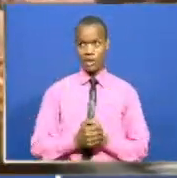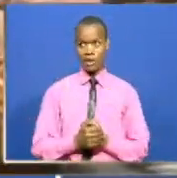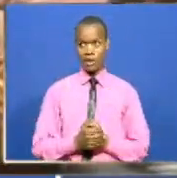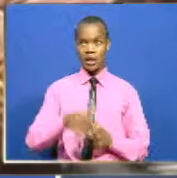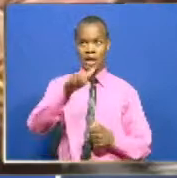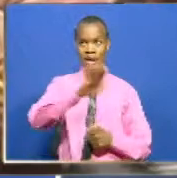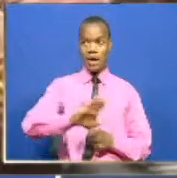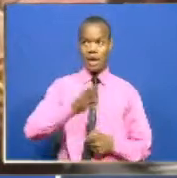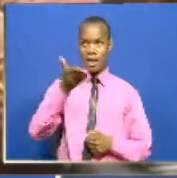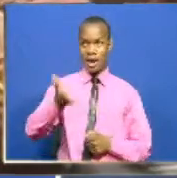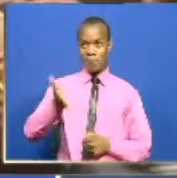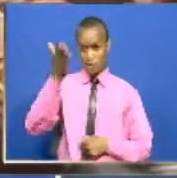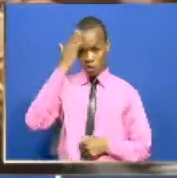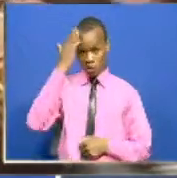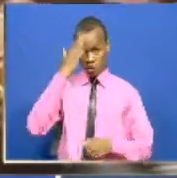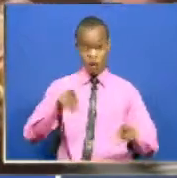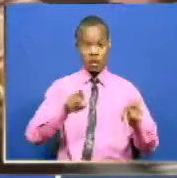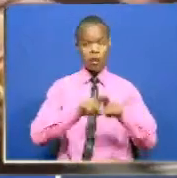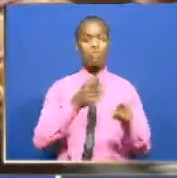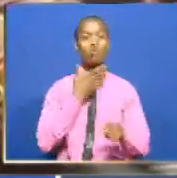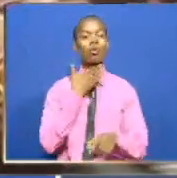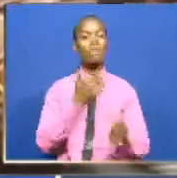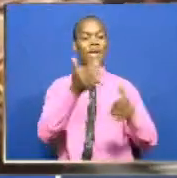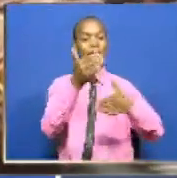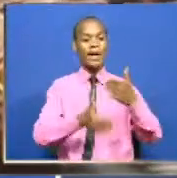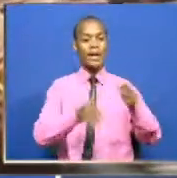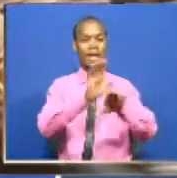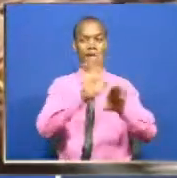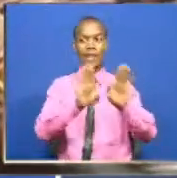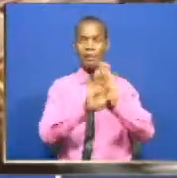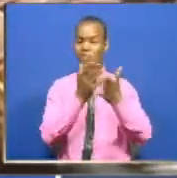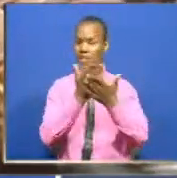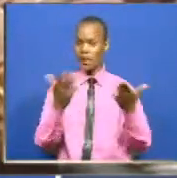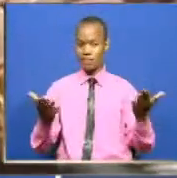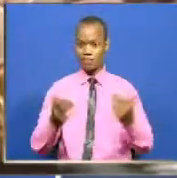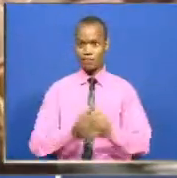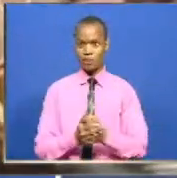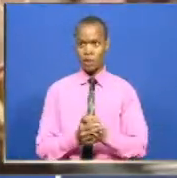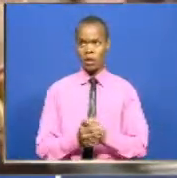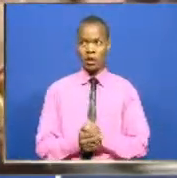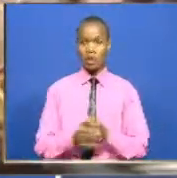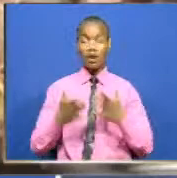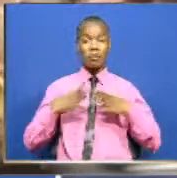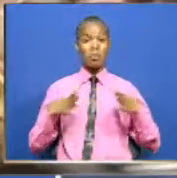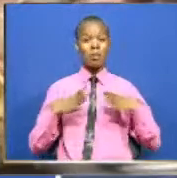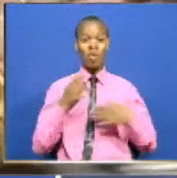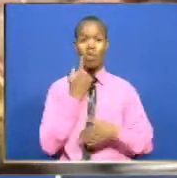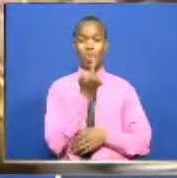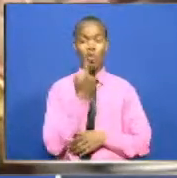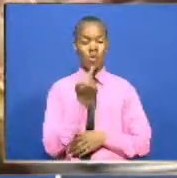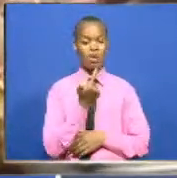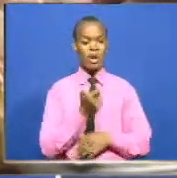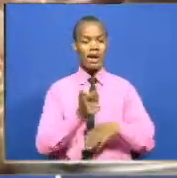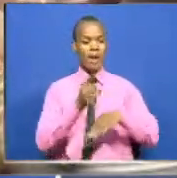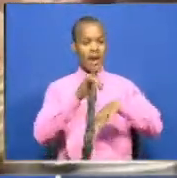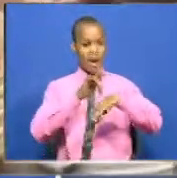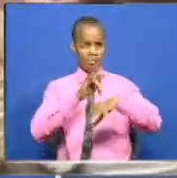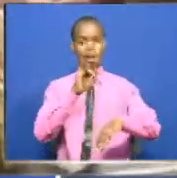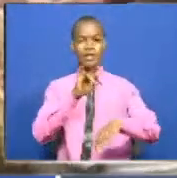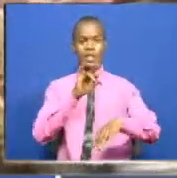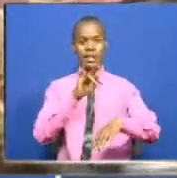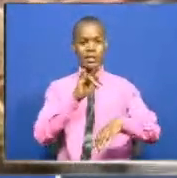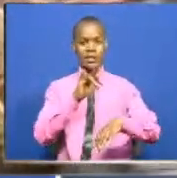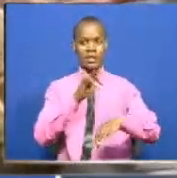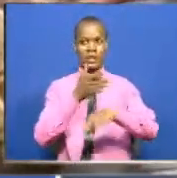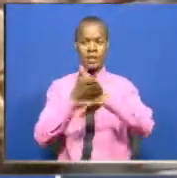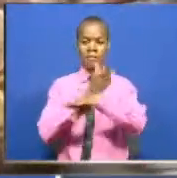ilivyokuwa. Hii maneno tunataka kumaliza. Wananchi wale ambao wamewachwa nje kwa muda ya hii yote ya uhuru